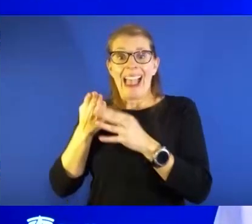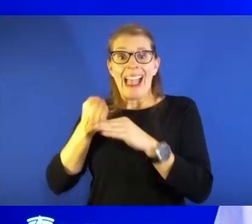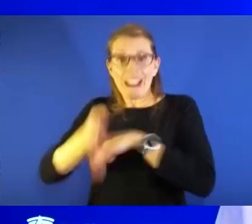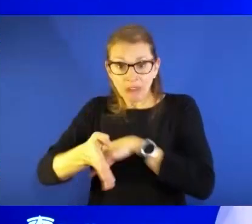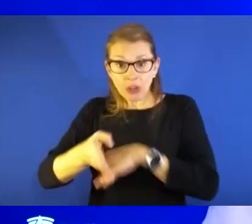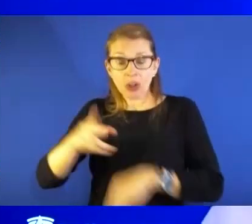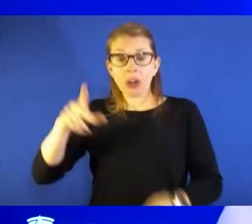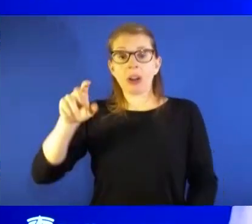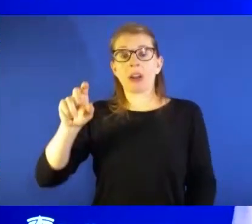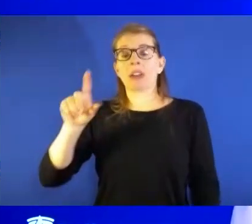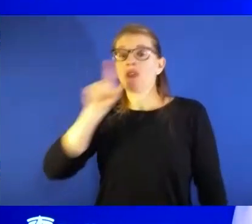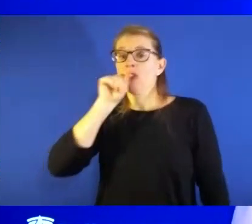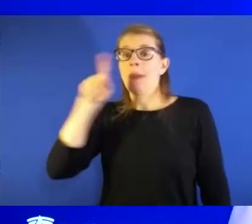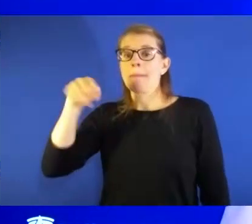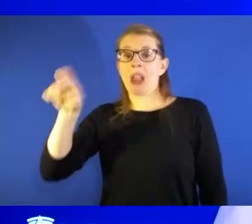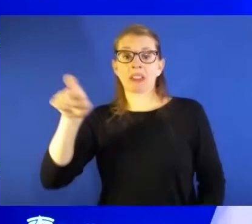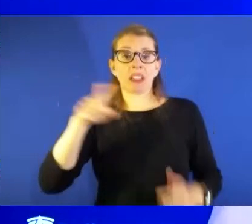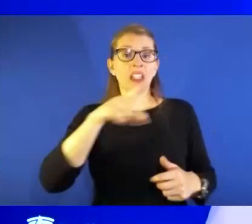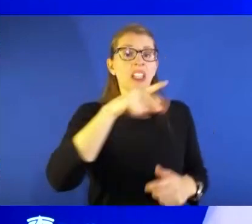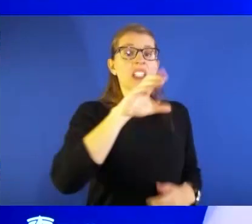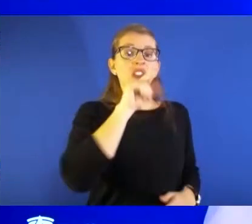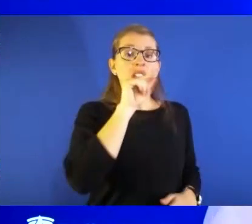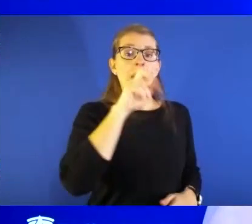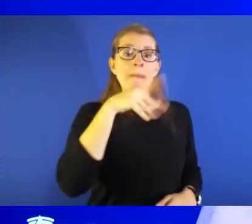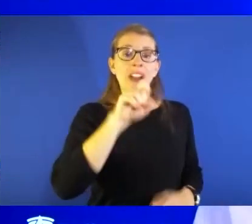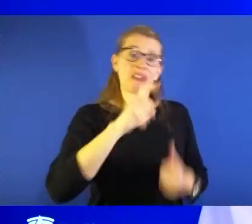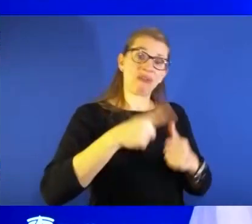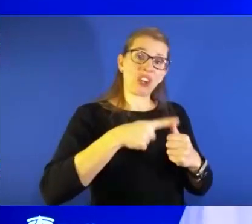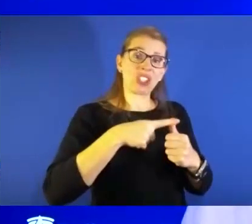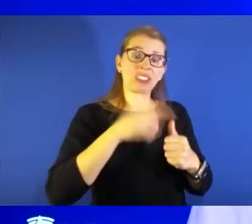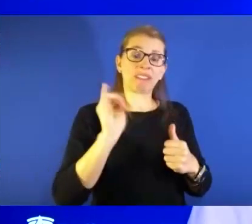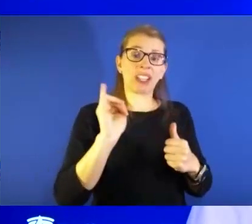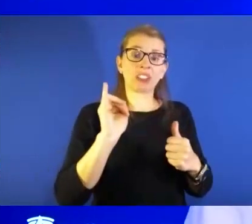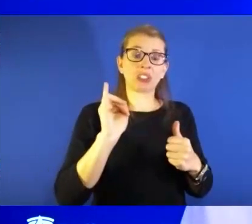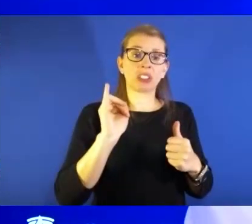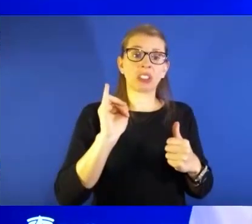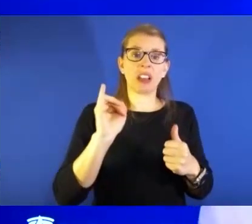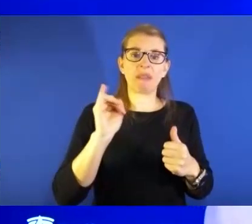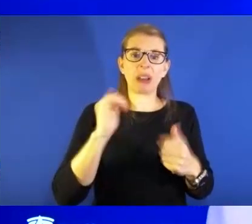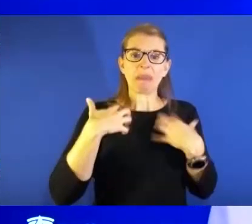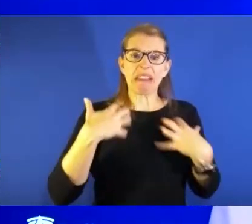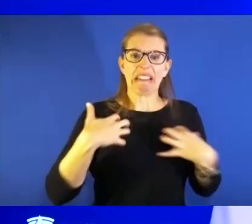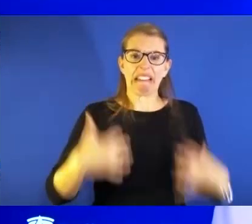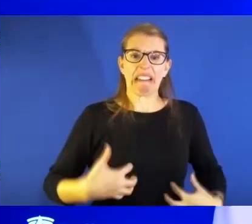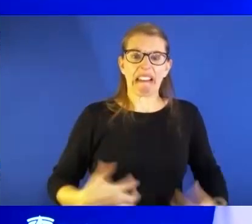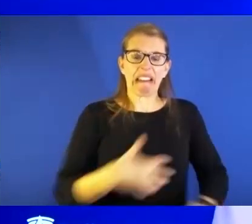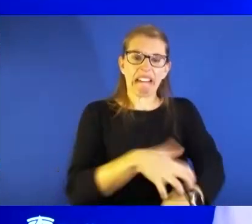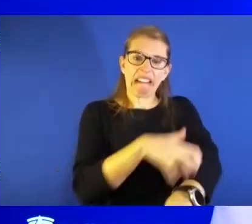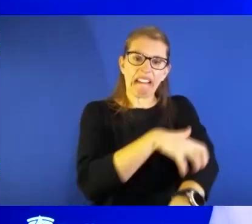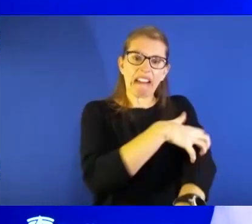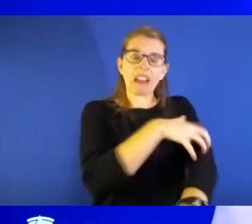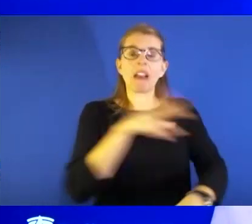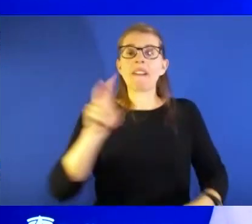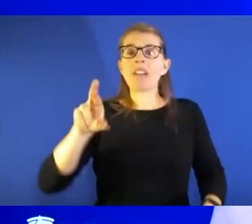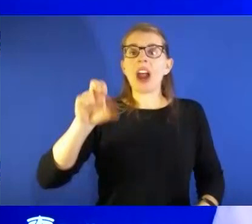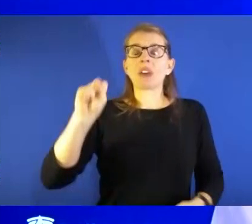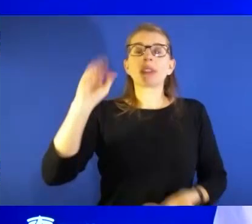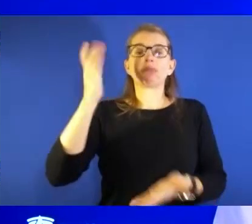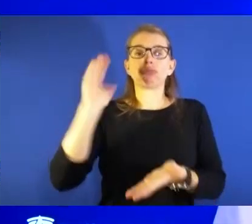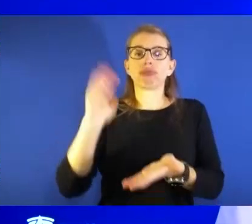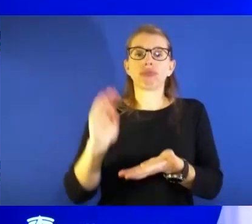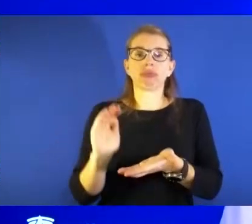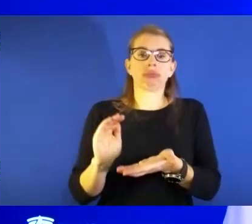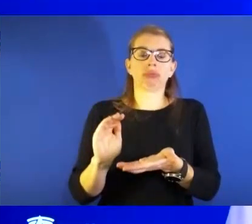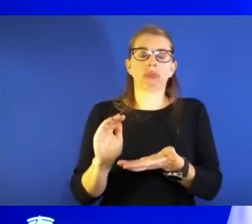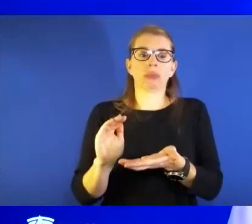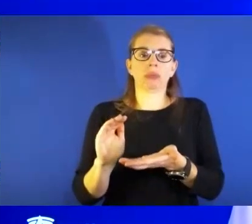primary infection. That's when the virus, you have all those marks all over your body. The virus is then tamped down and put